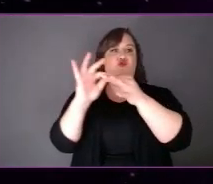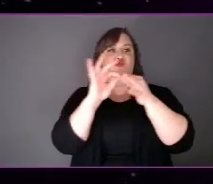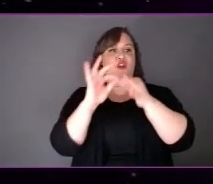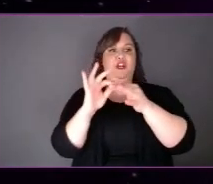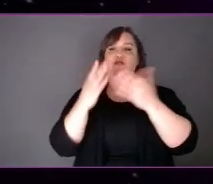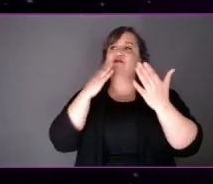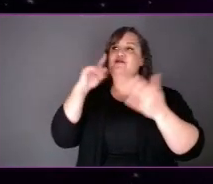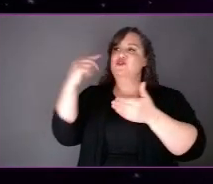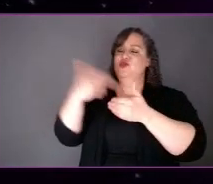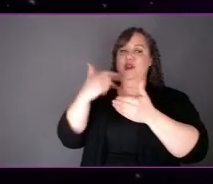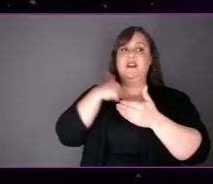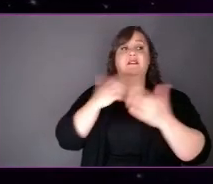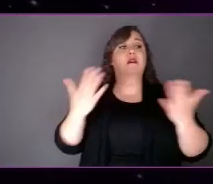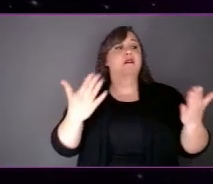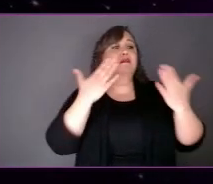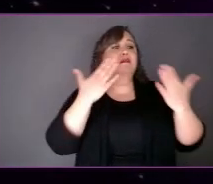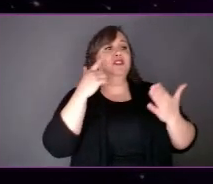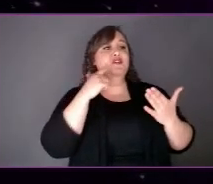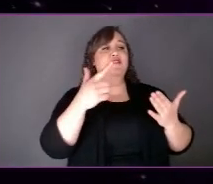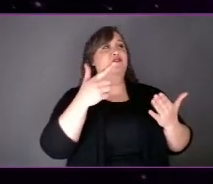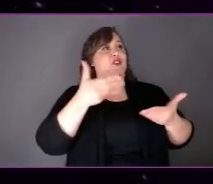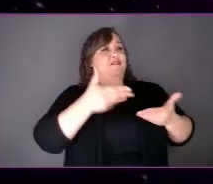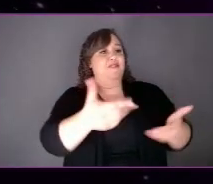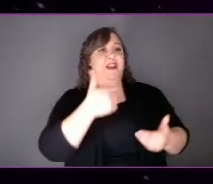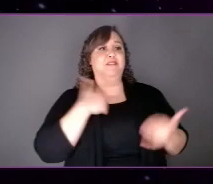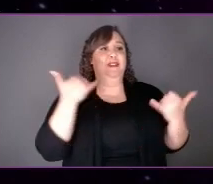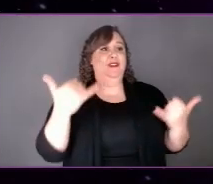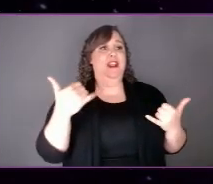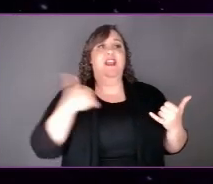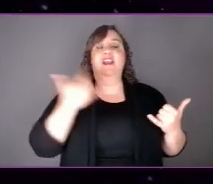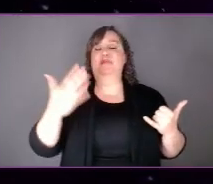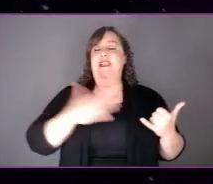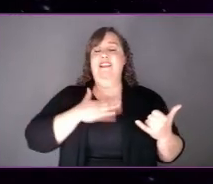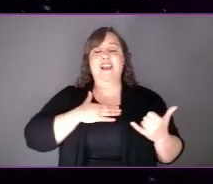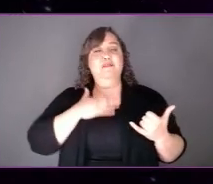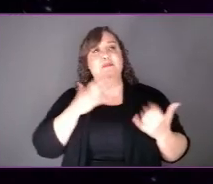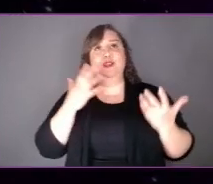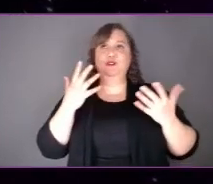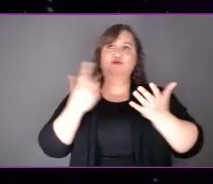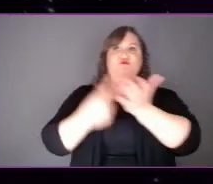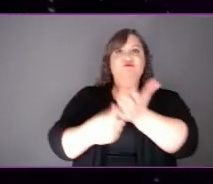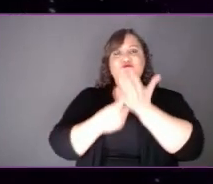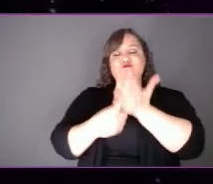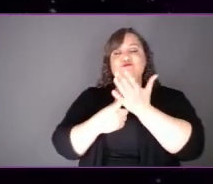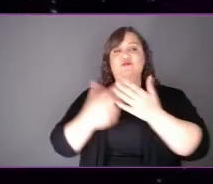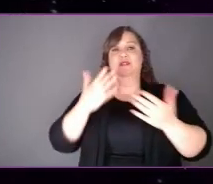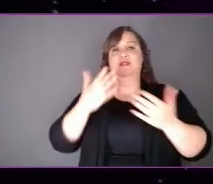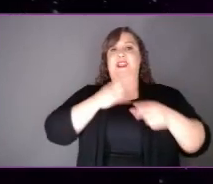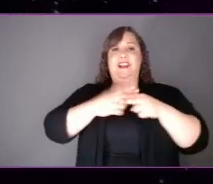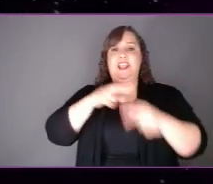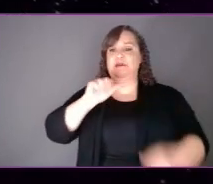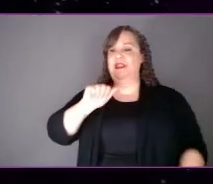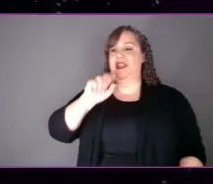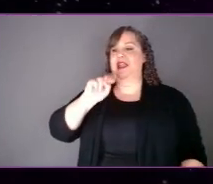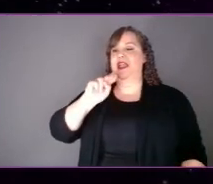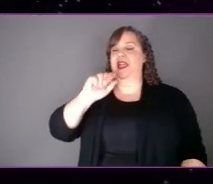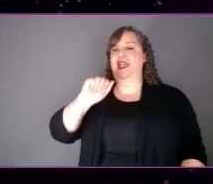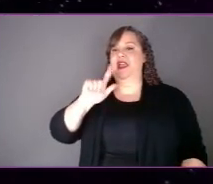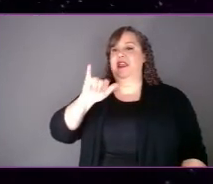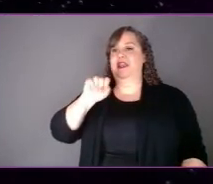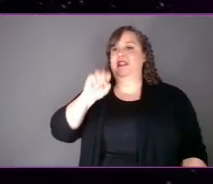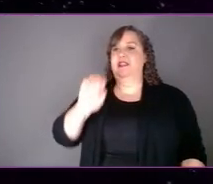excited to get to talk with you further. Again, my name is Annalise Giuliani. I am the Office of STEM Engagement